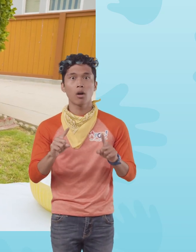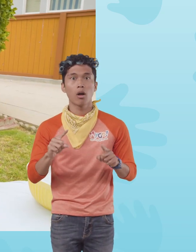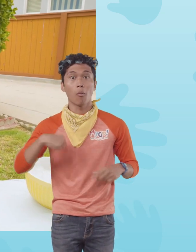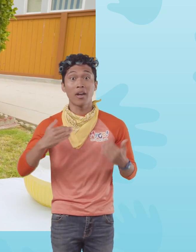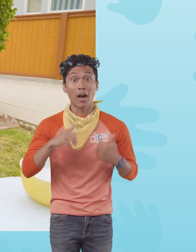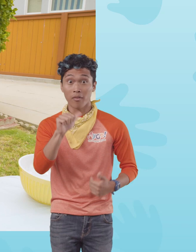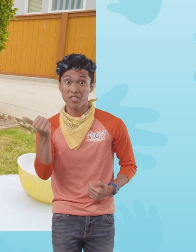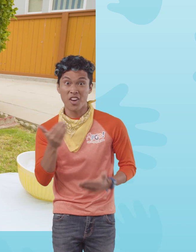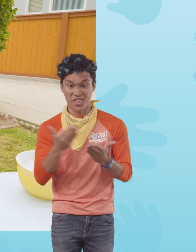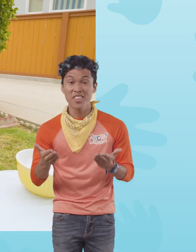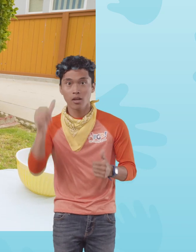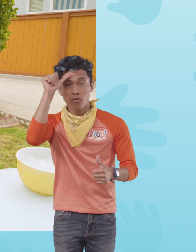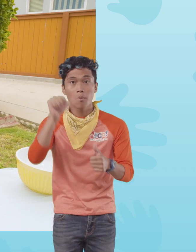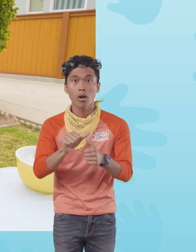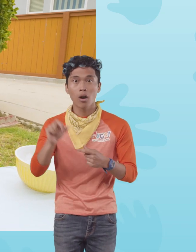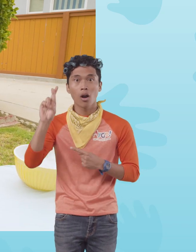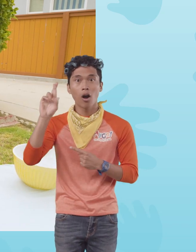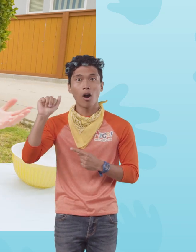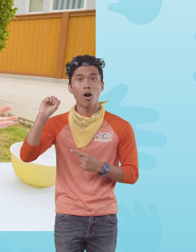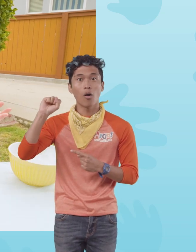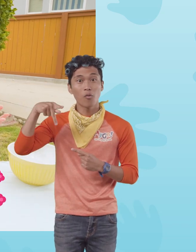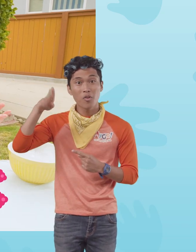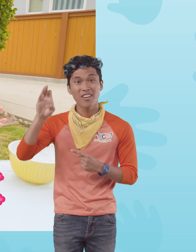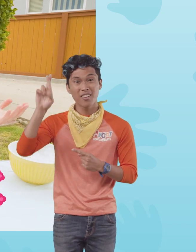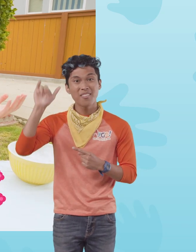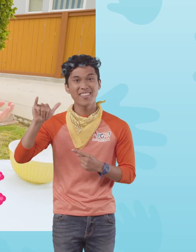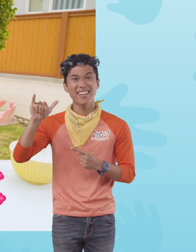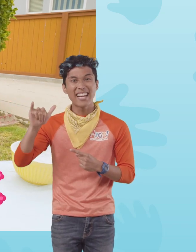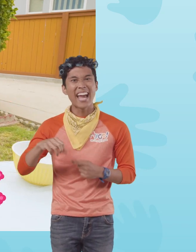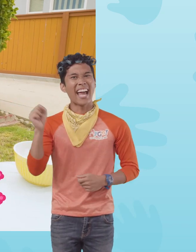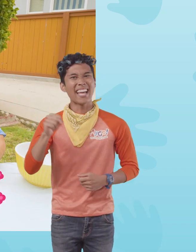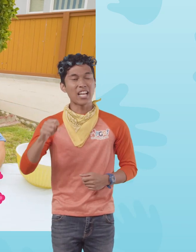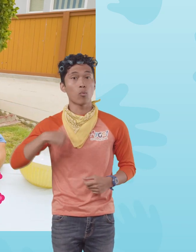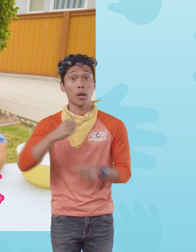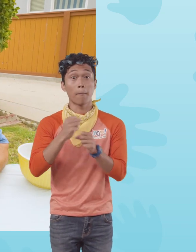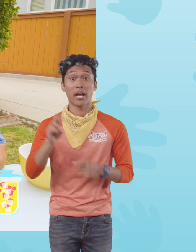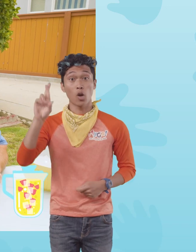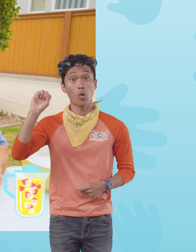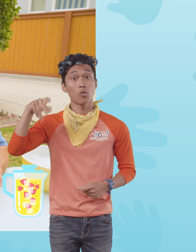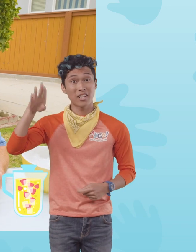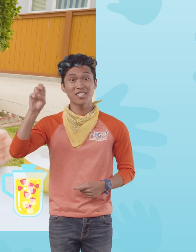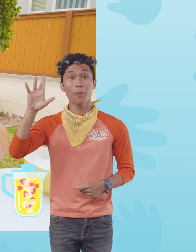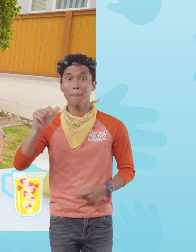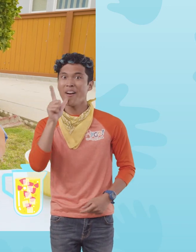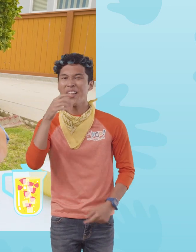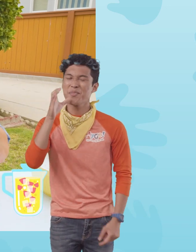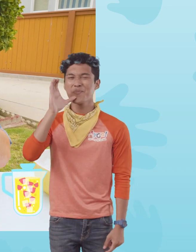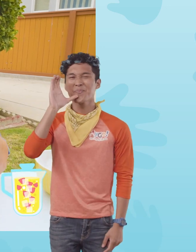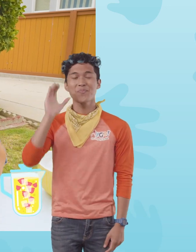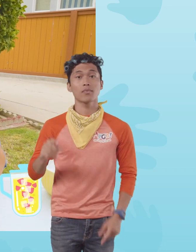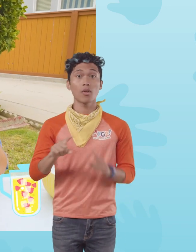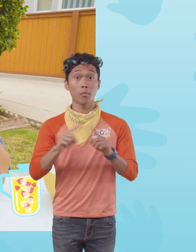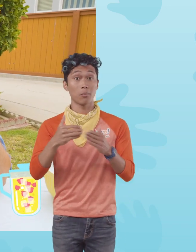have that extra ingredient from earlier, remember? Raspberries. Yeah, we're gonna make raspberry lemonade. But before